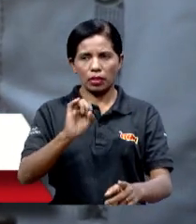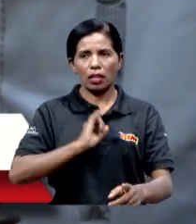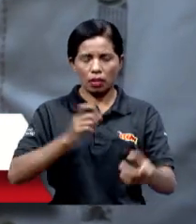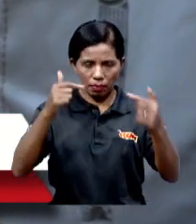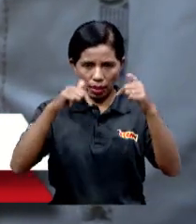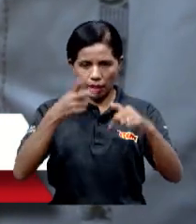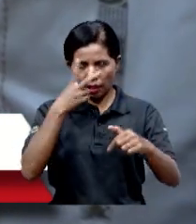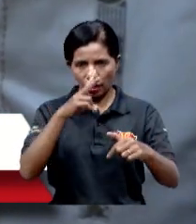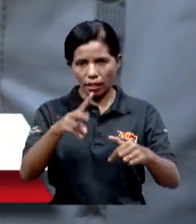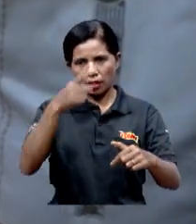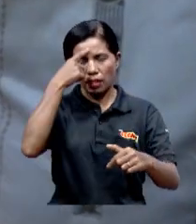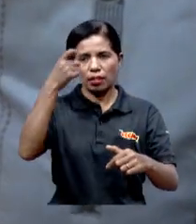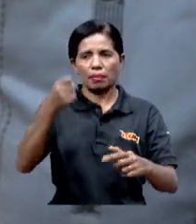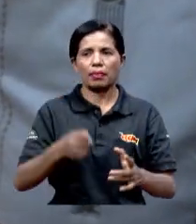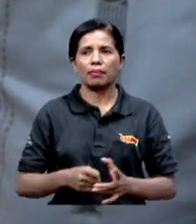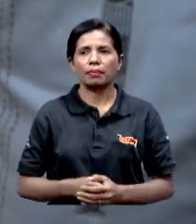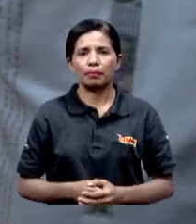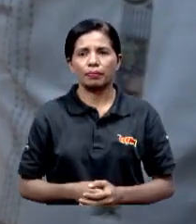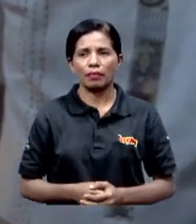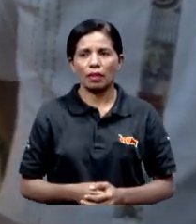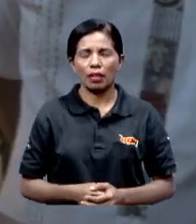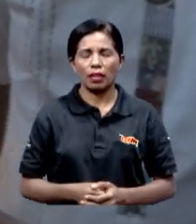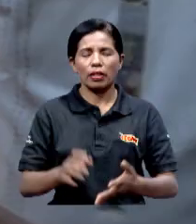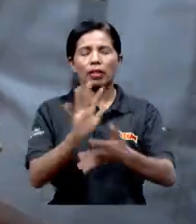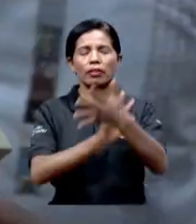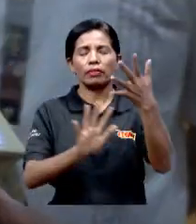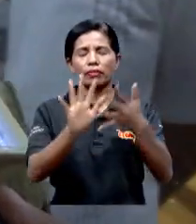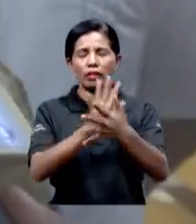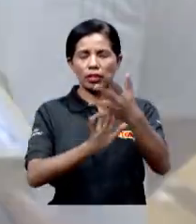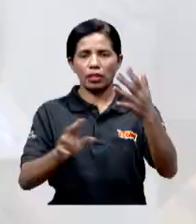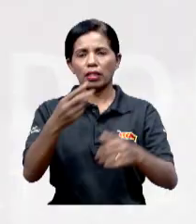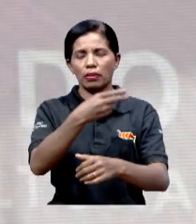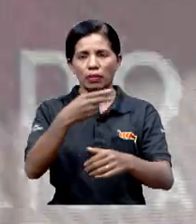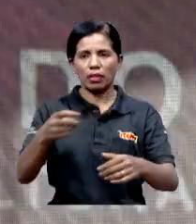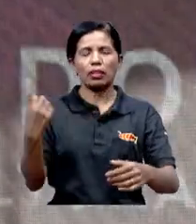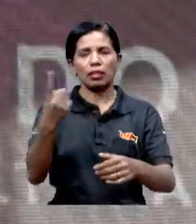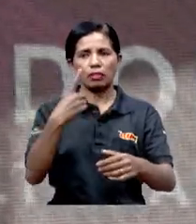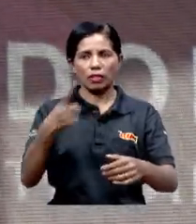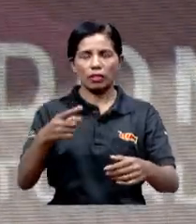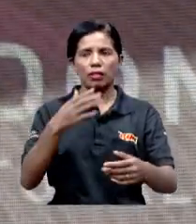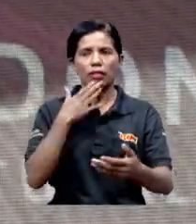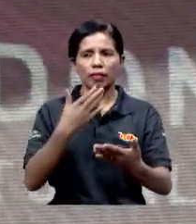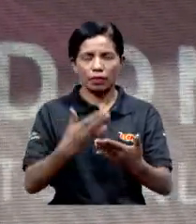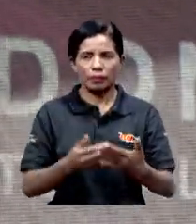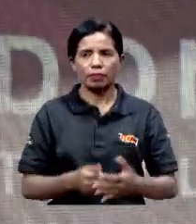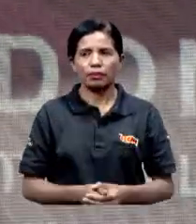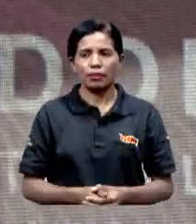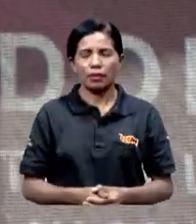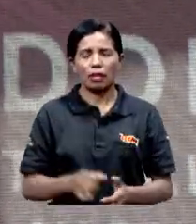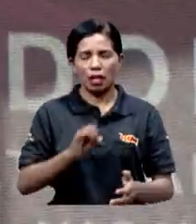desgené, tamba festa indonésia sempre animado. We hope beautiful